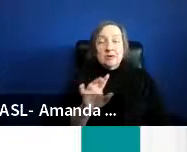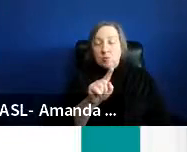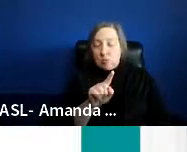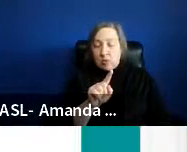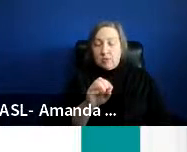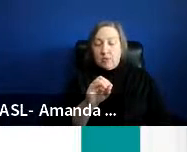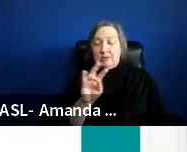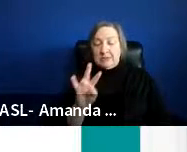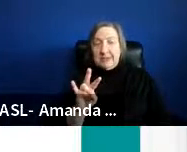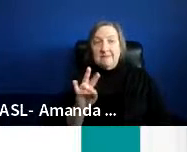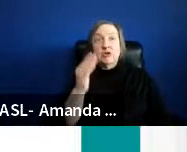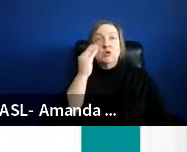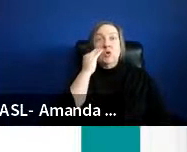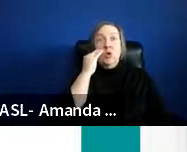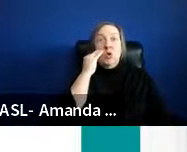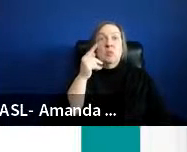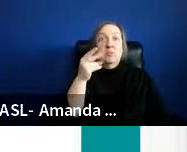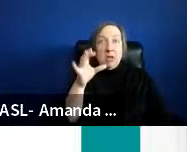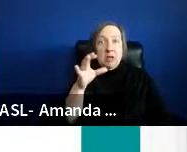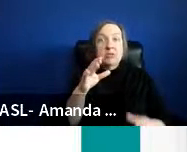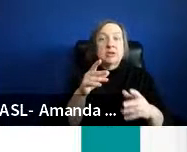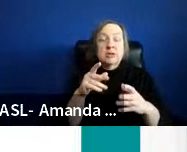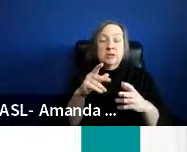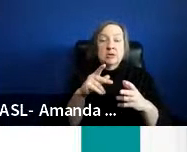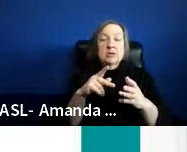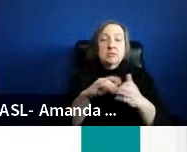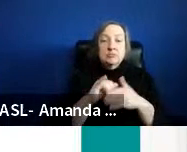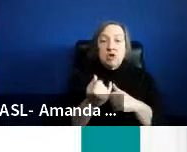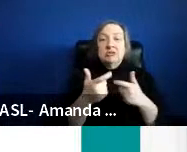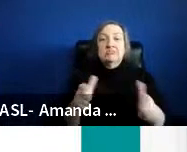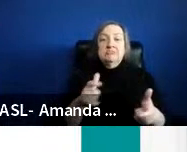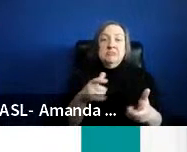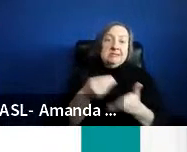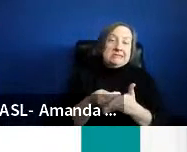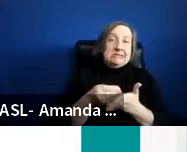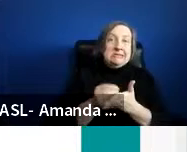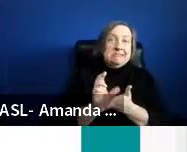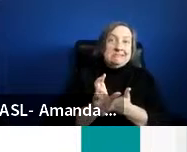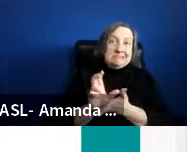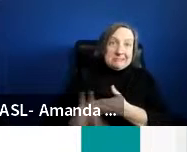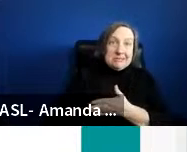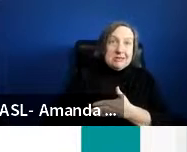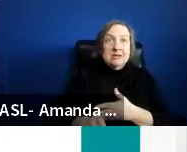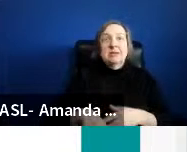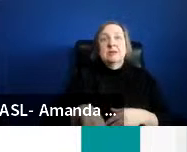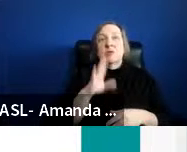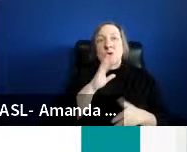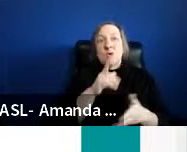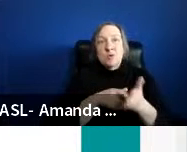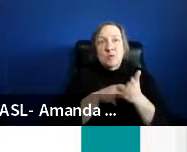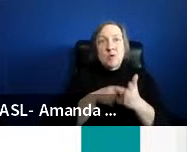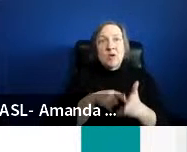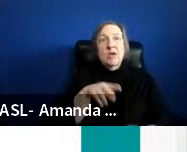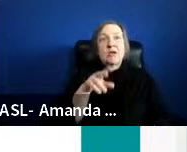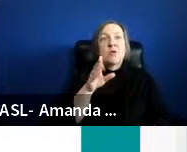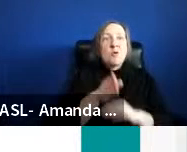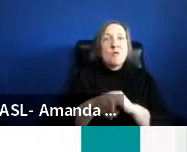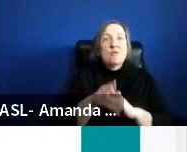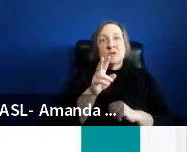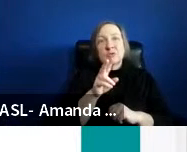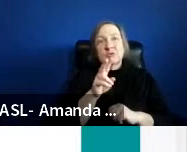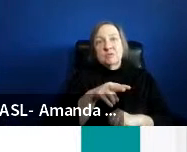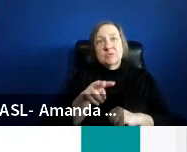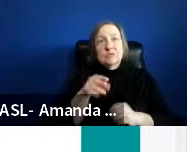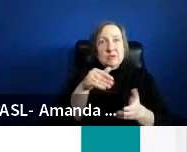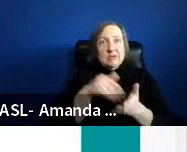capital public projects identified by this study will require over 22,000 construction workers. Some of these